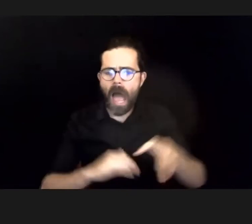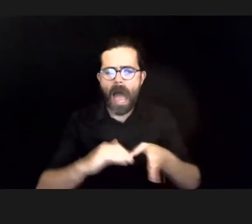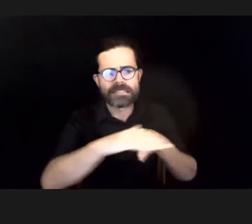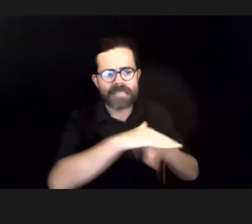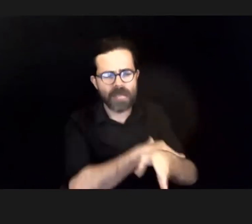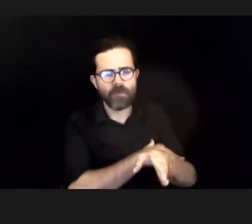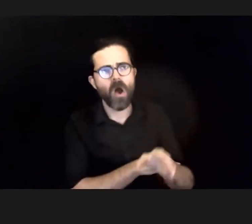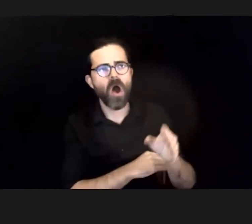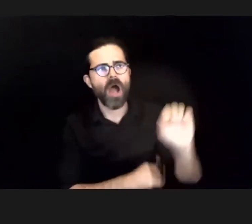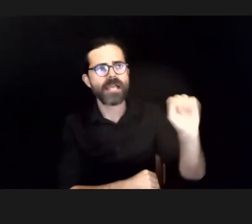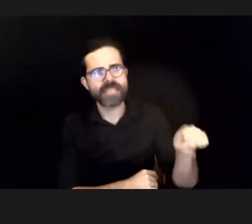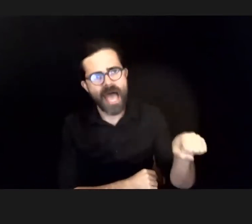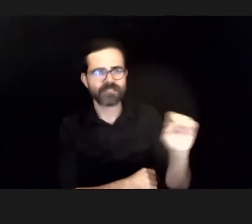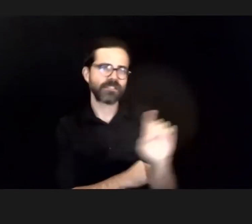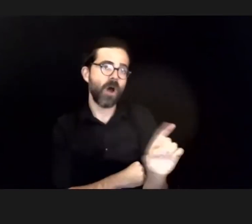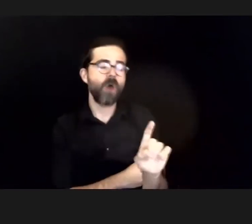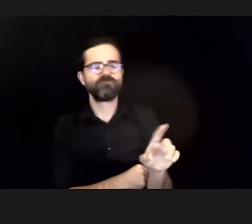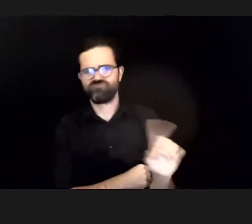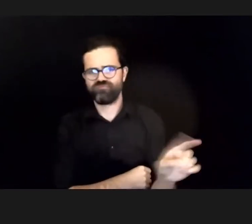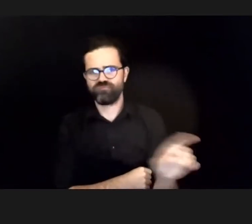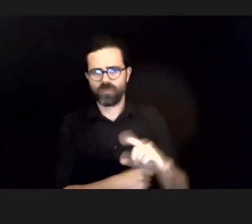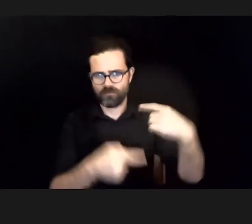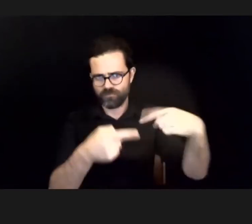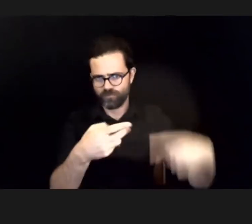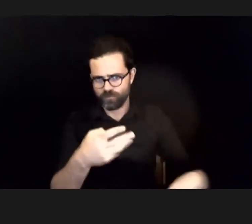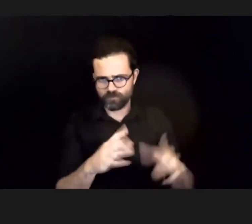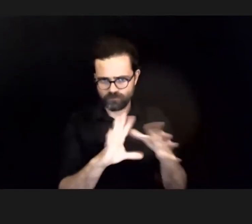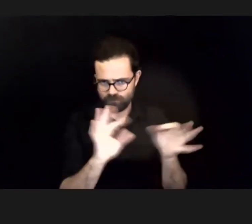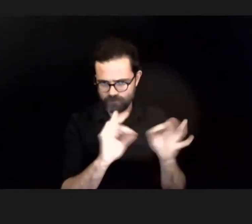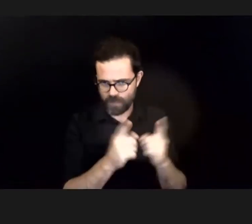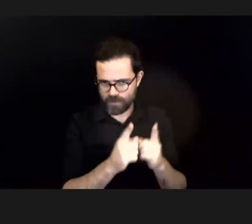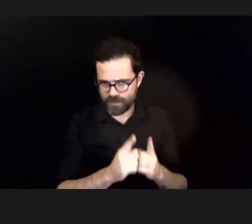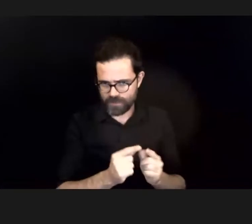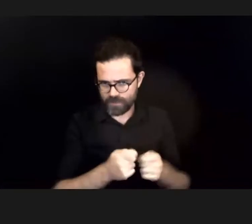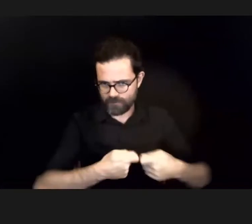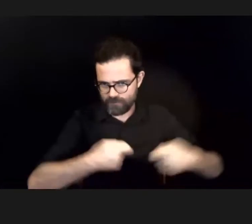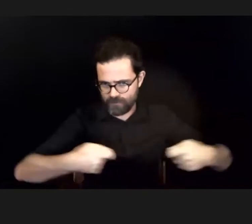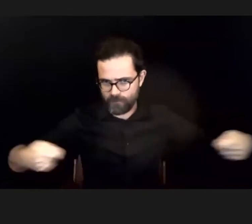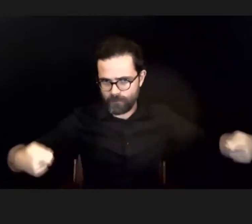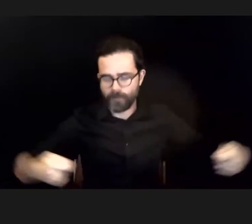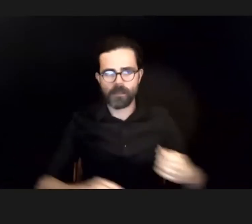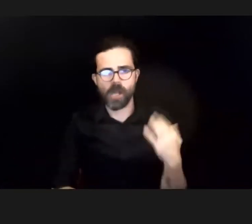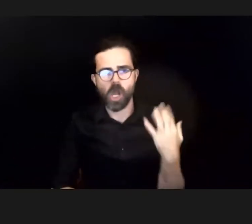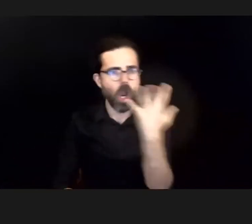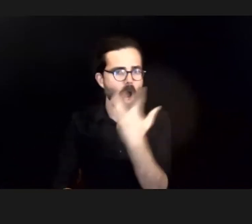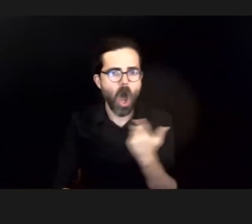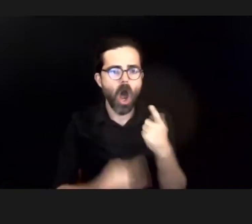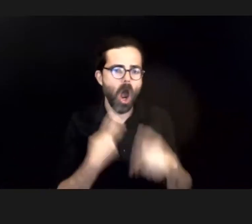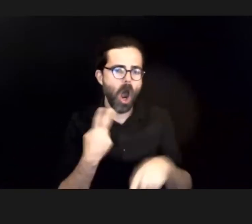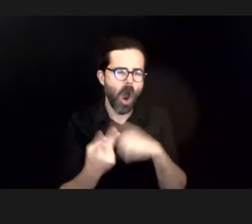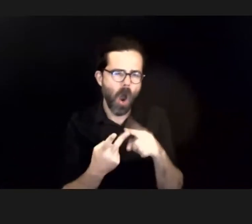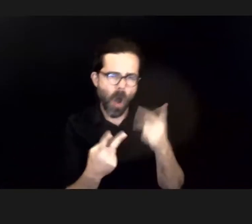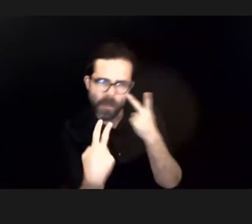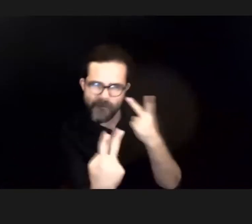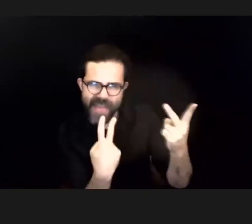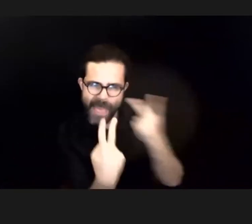maybe it's a kind of feeling, the color, the aspect, the everything. Among of that of the